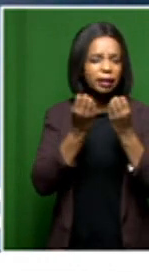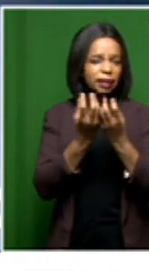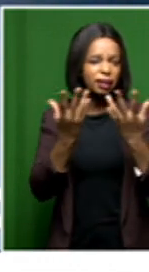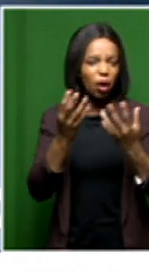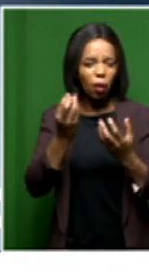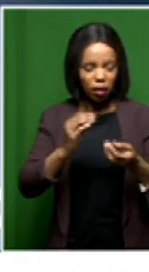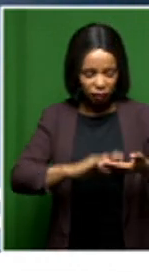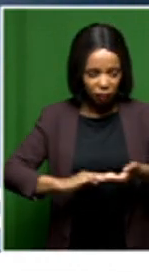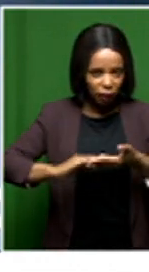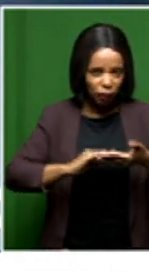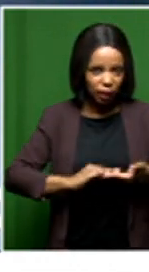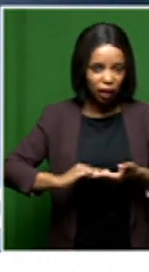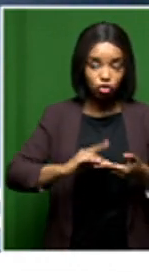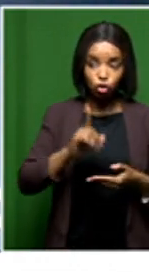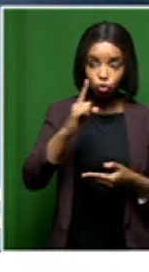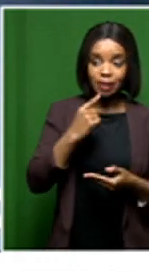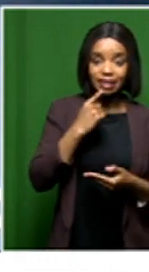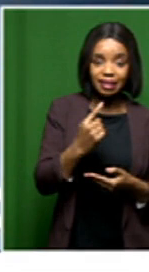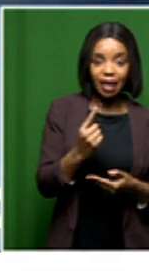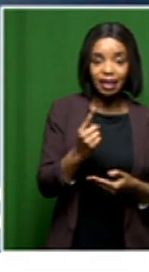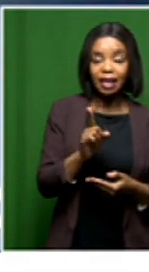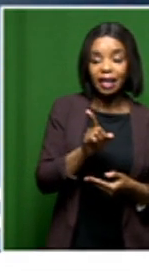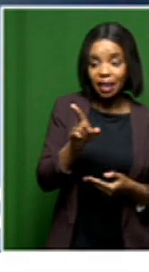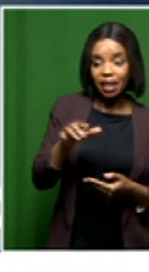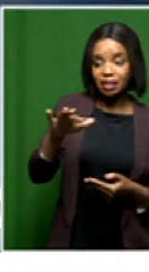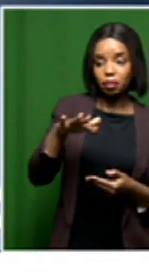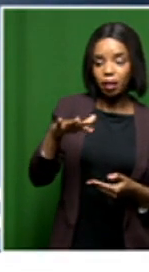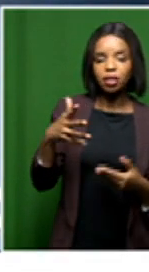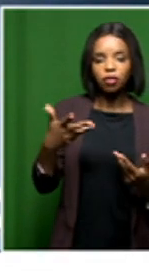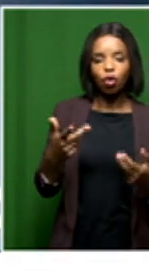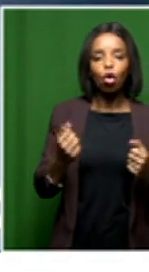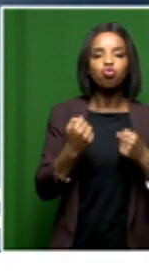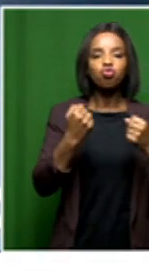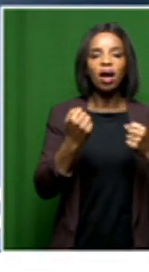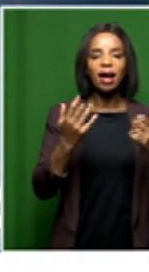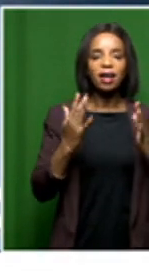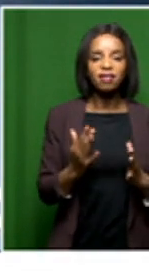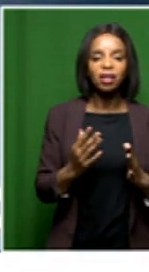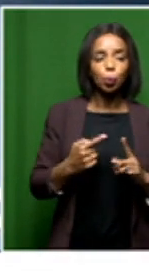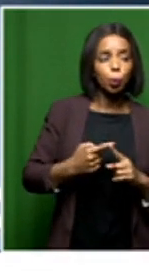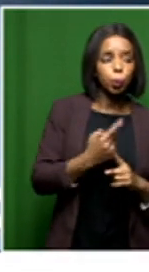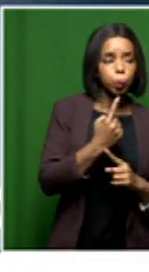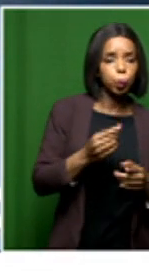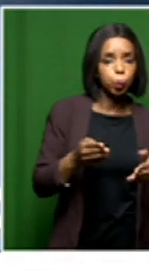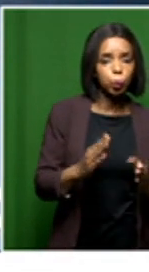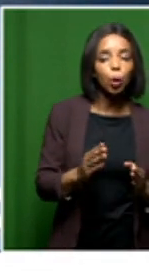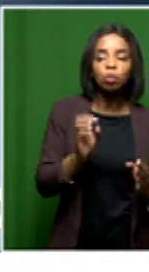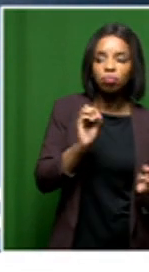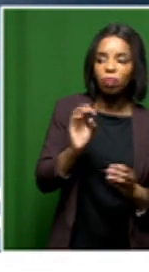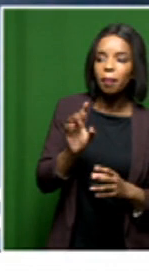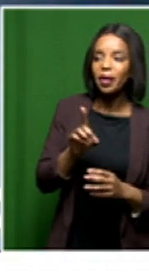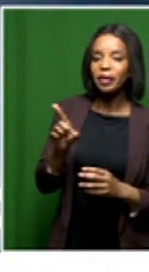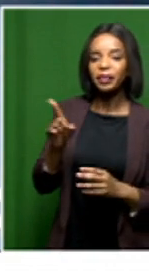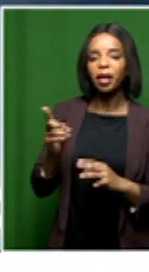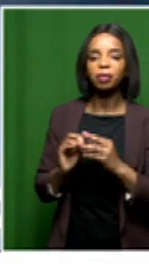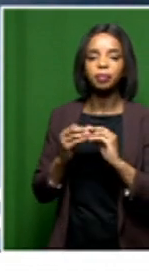You say that this is for the rehabilitation of drivers and to make sure that less road traffic infringements are made. However, what they are